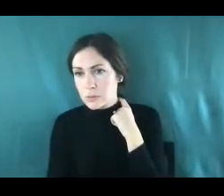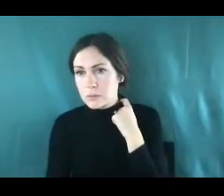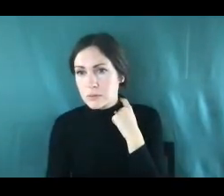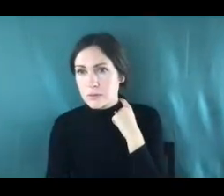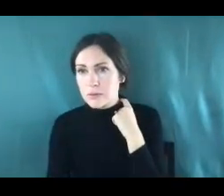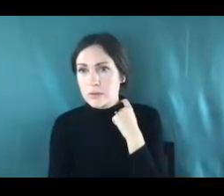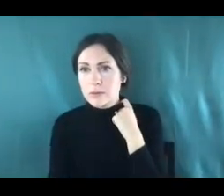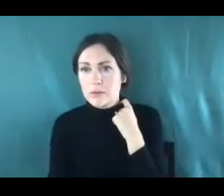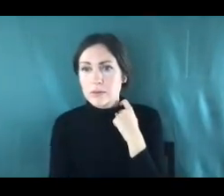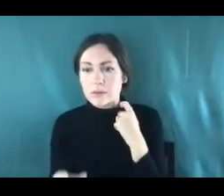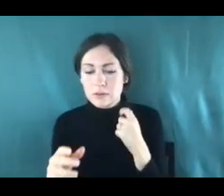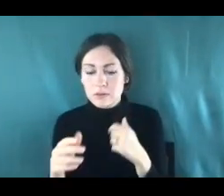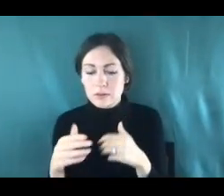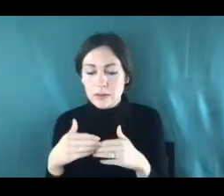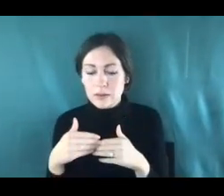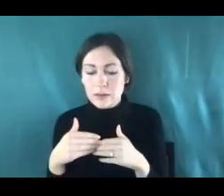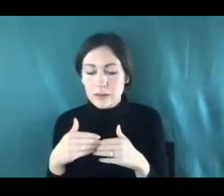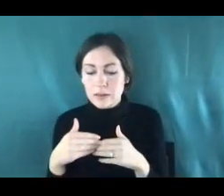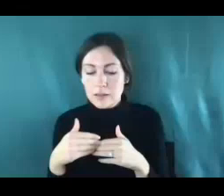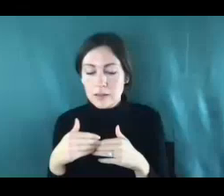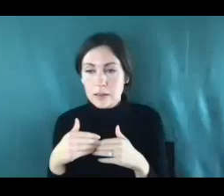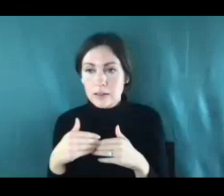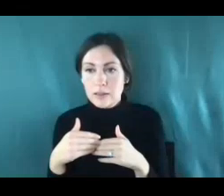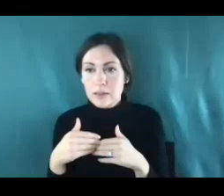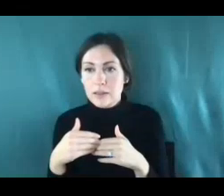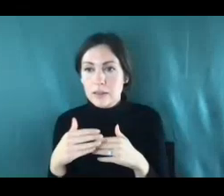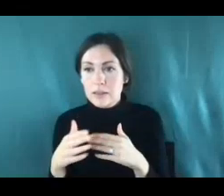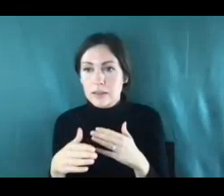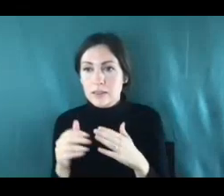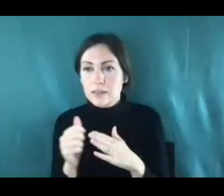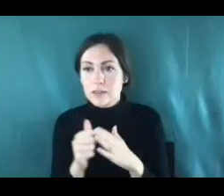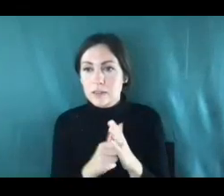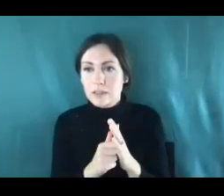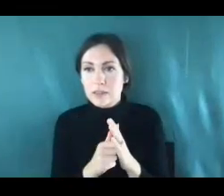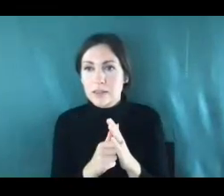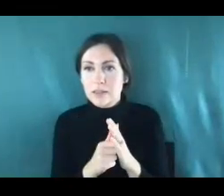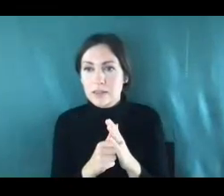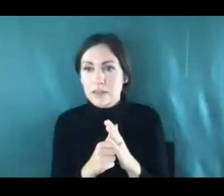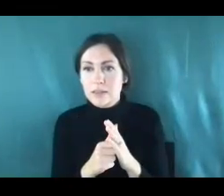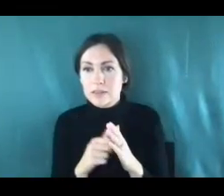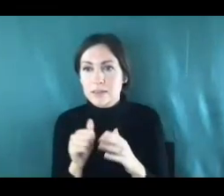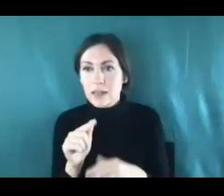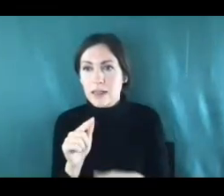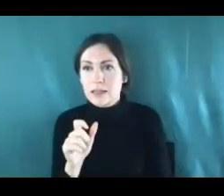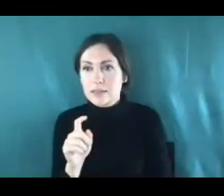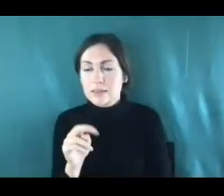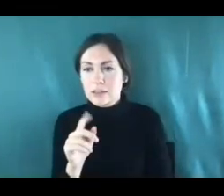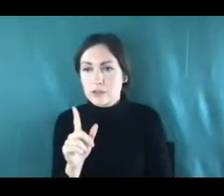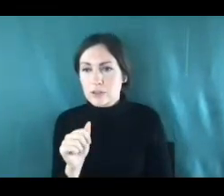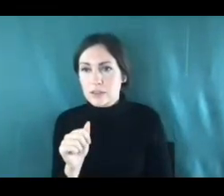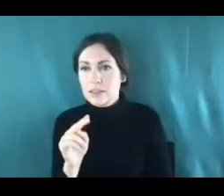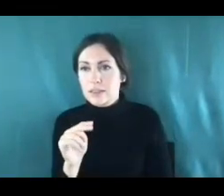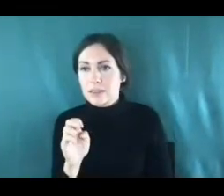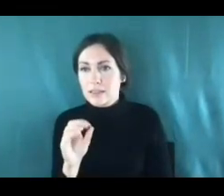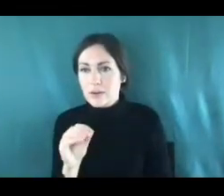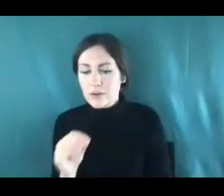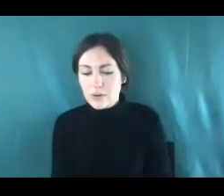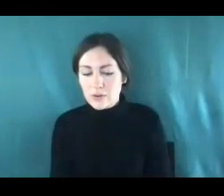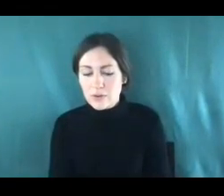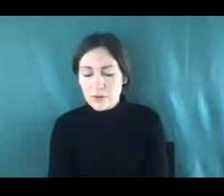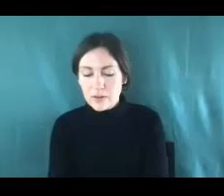Yes, our next And agenda item is going to be Ms. Alexandra Neal. And as I mentioned during the budget